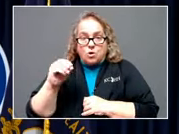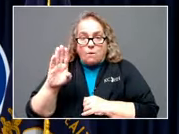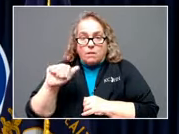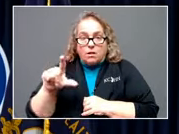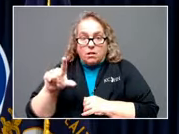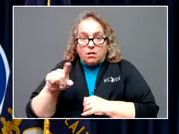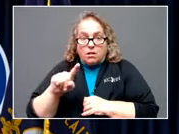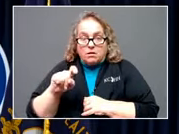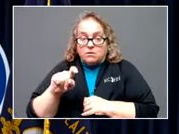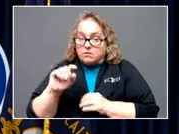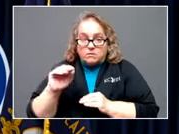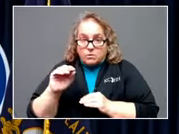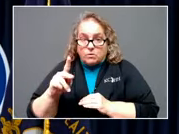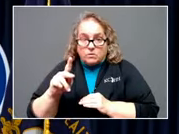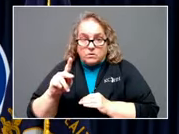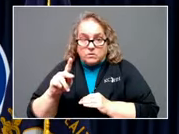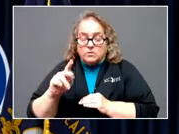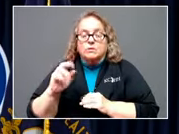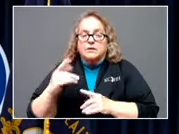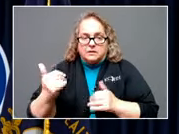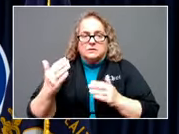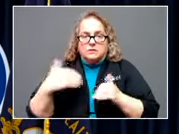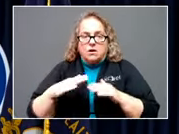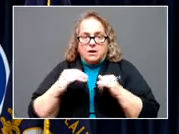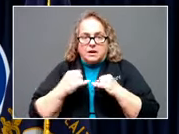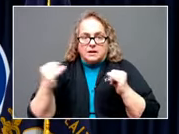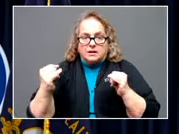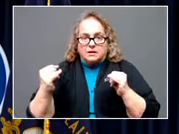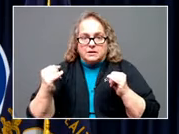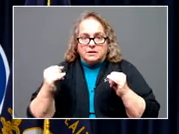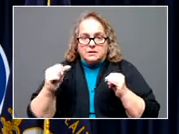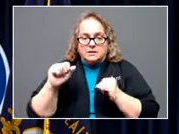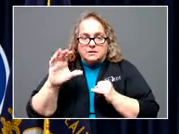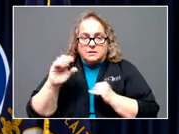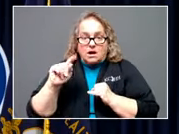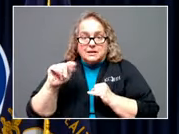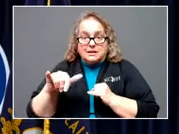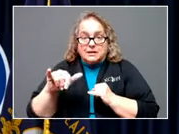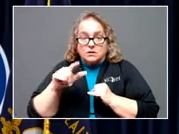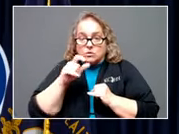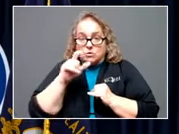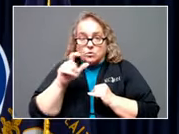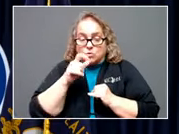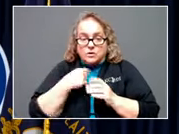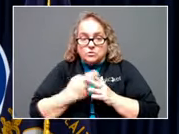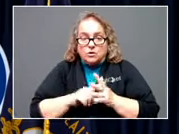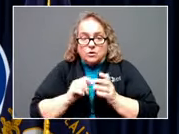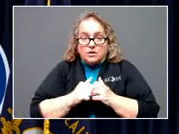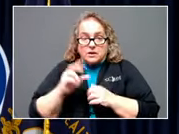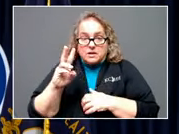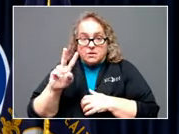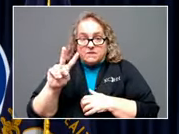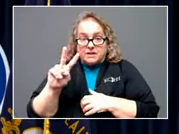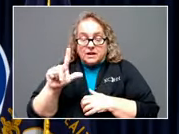Nope. Okay. Scotty, virtually, where do we start? WVLT?